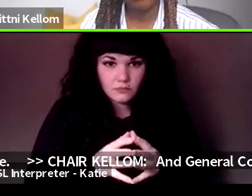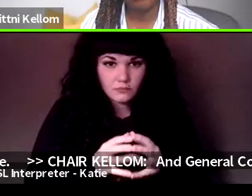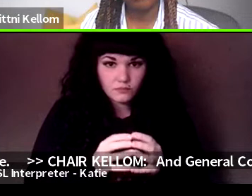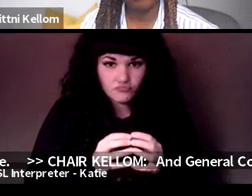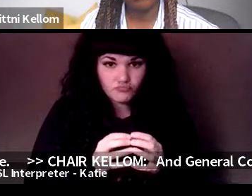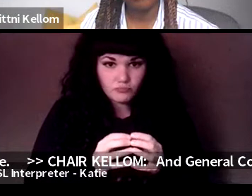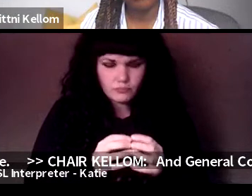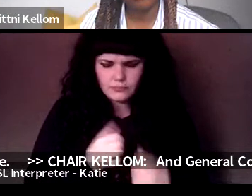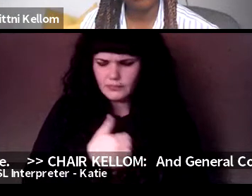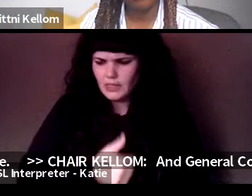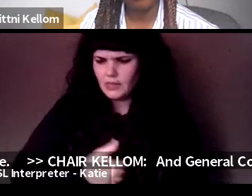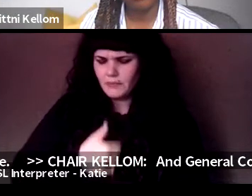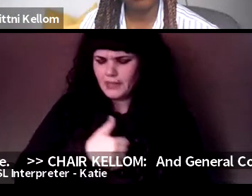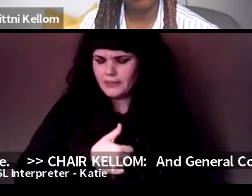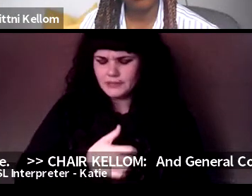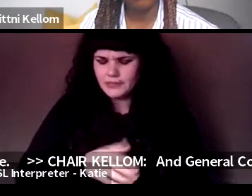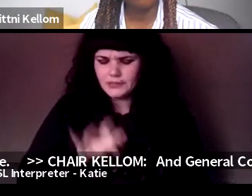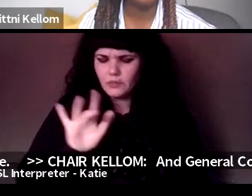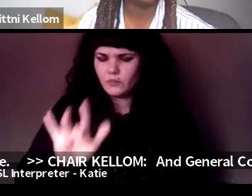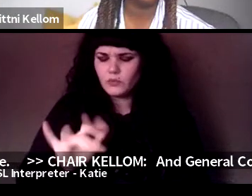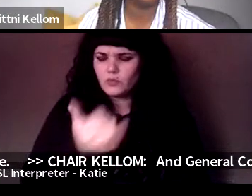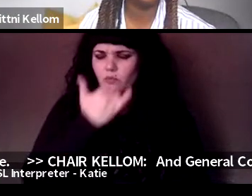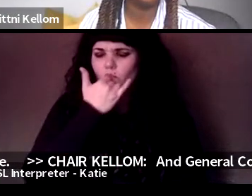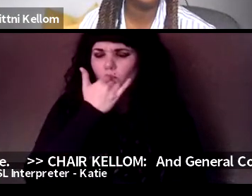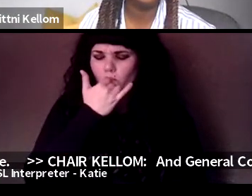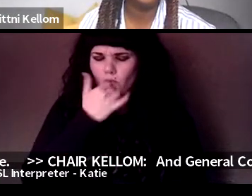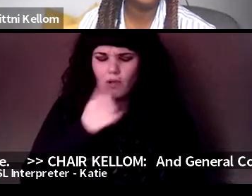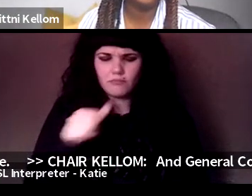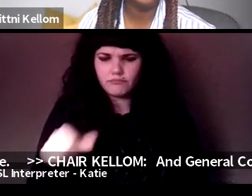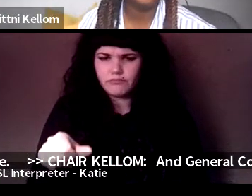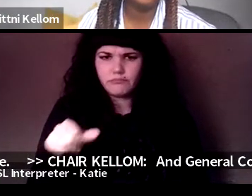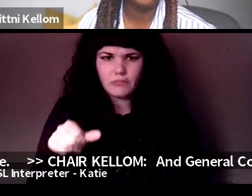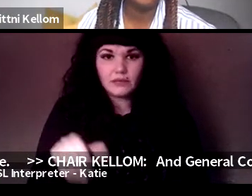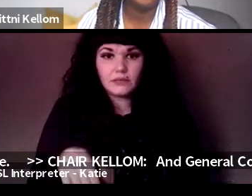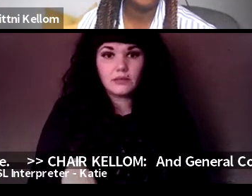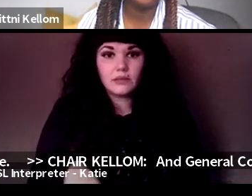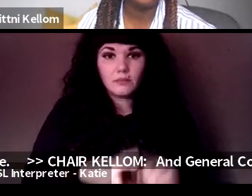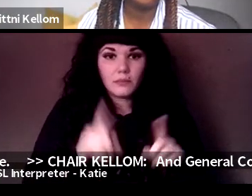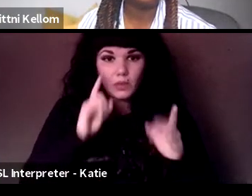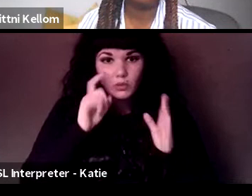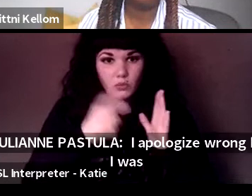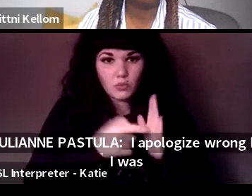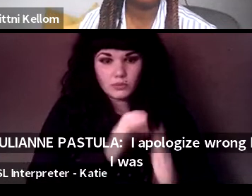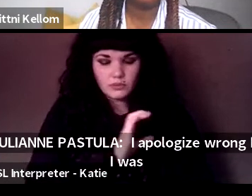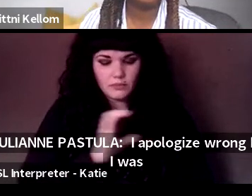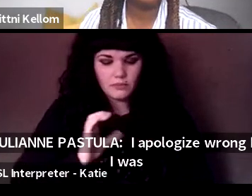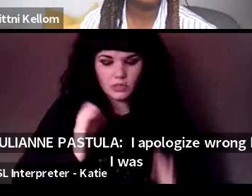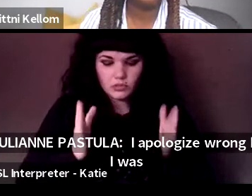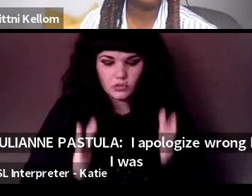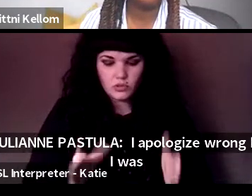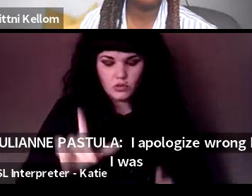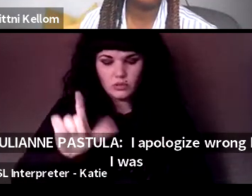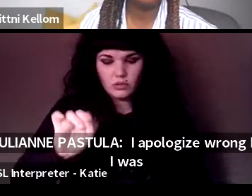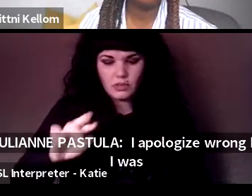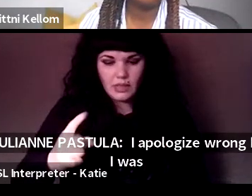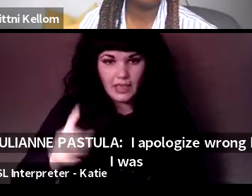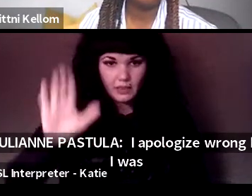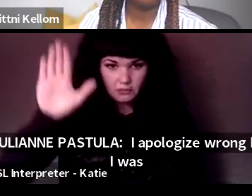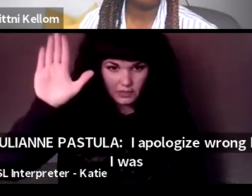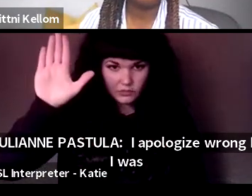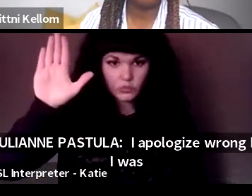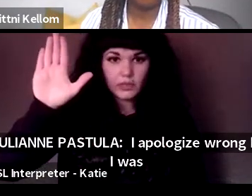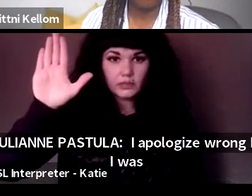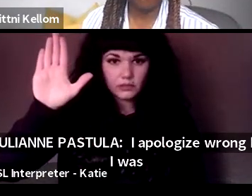I apologize, wrong button. No, I was just noting Commissioner Lang has her hand up. Certainly the commission can